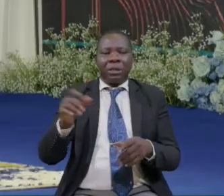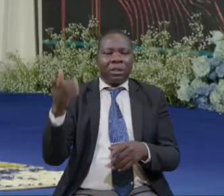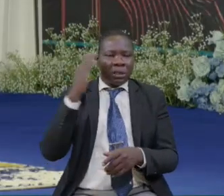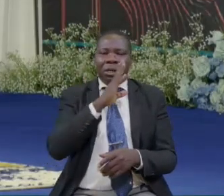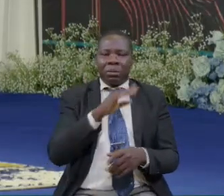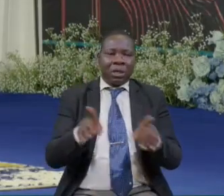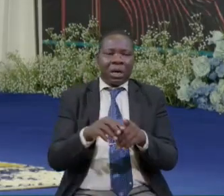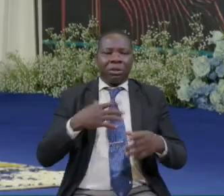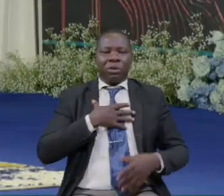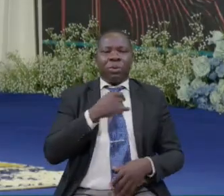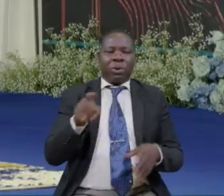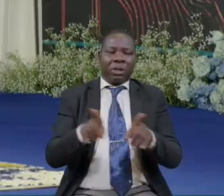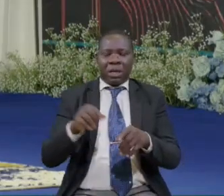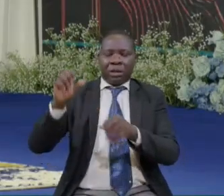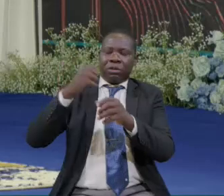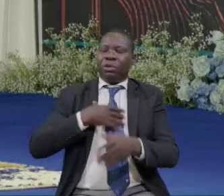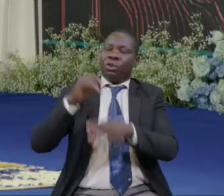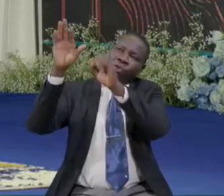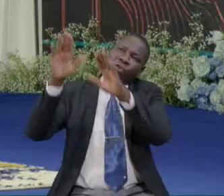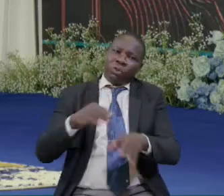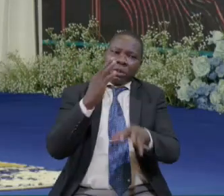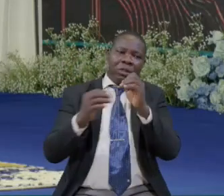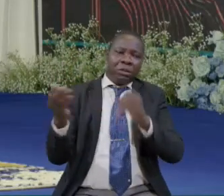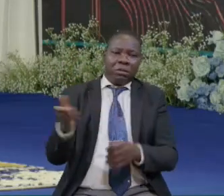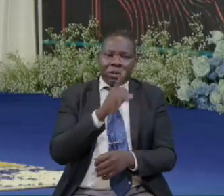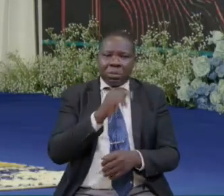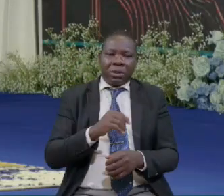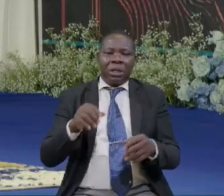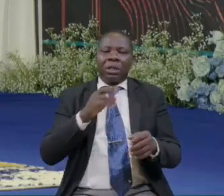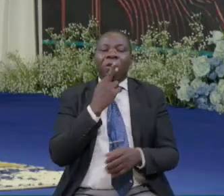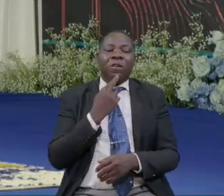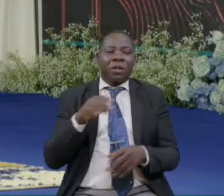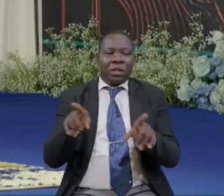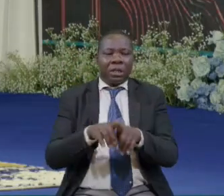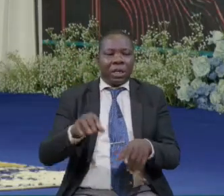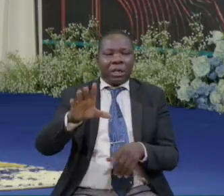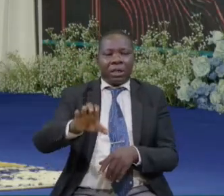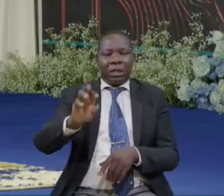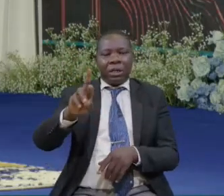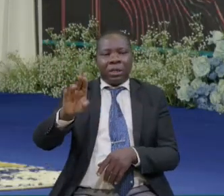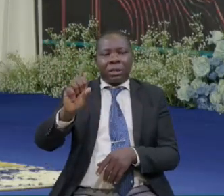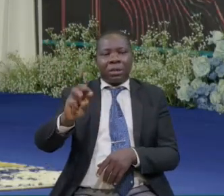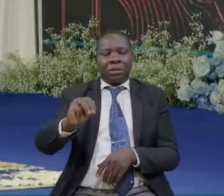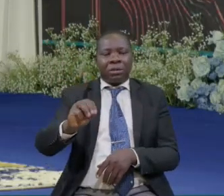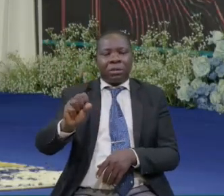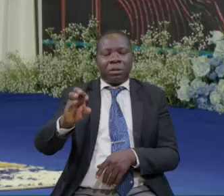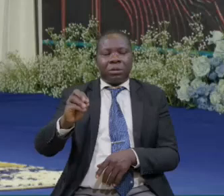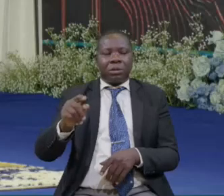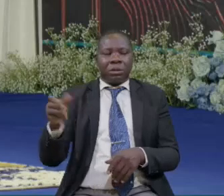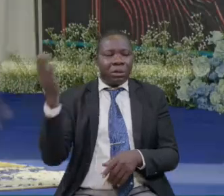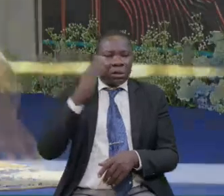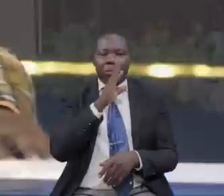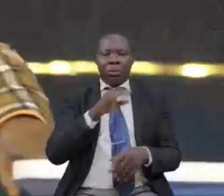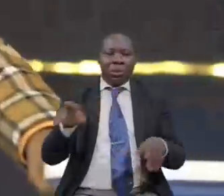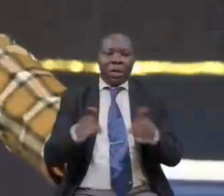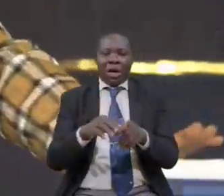like crimson, they shall be as wool. He'll do it in your life. I